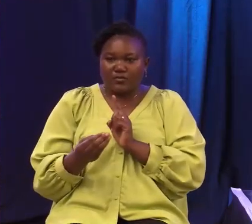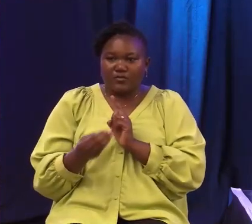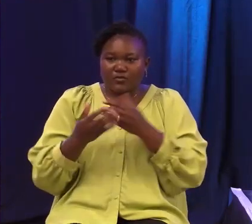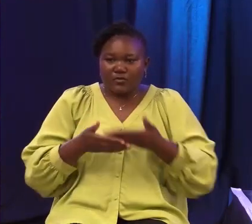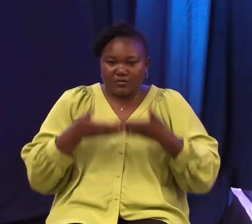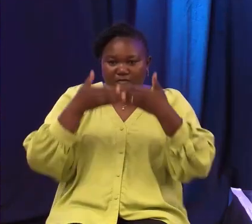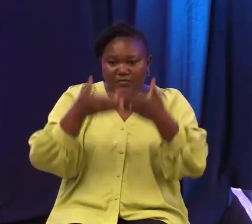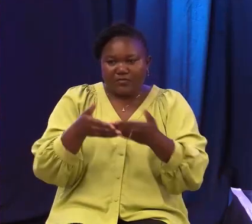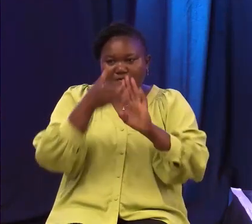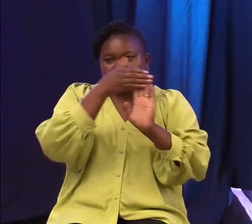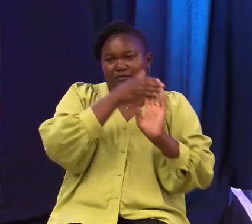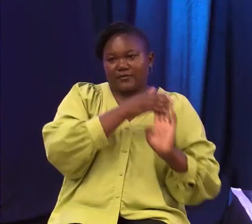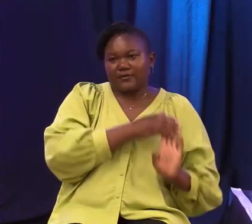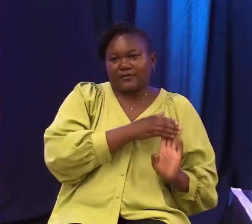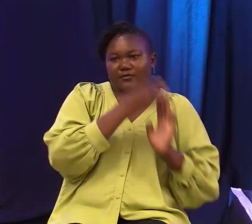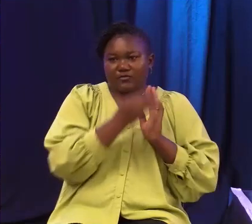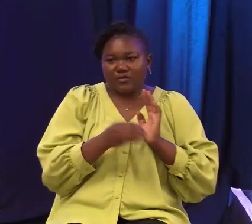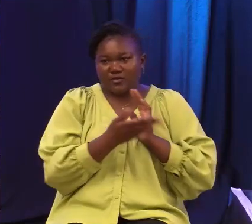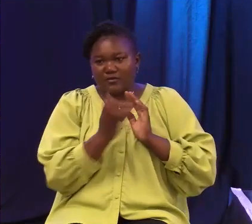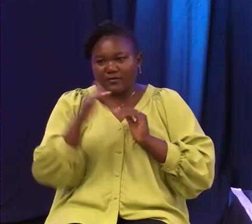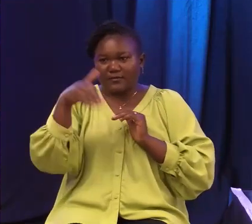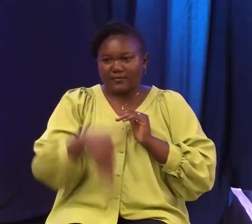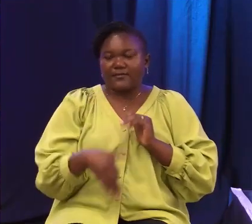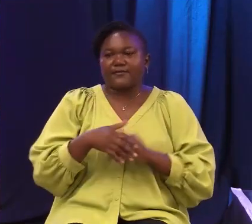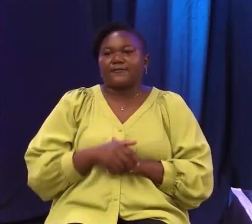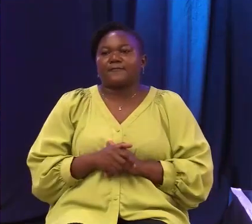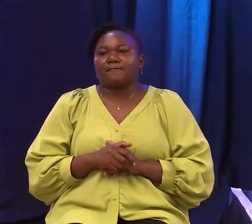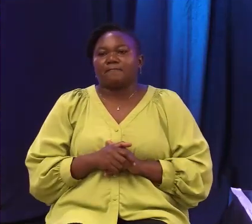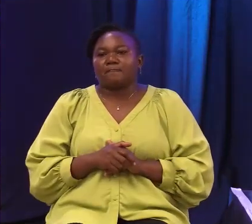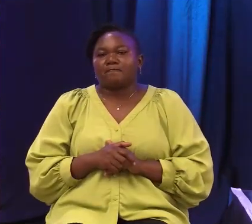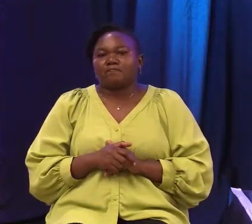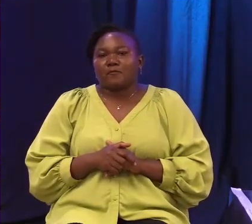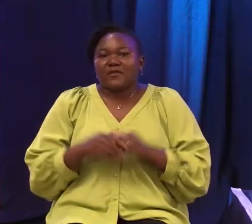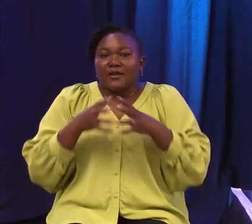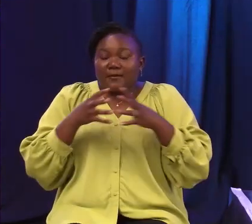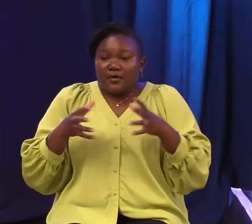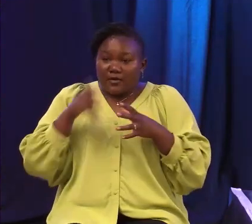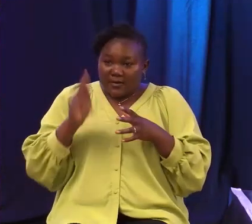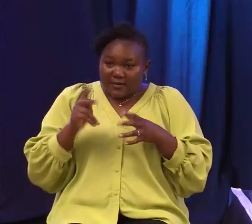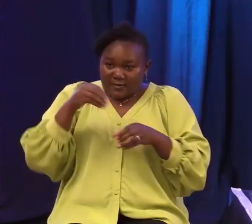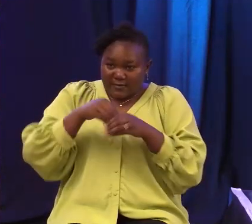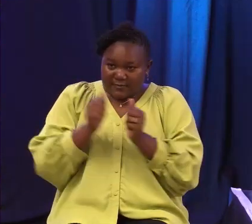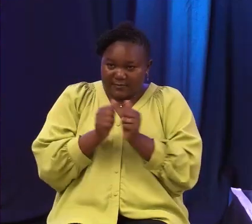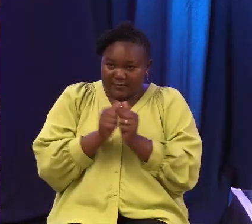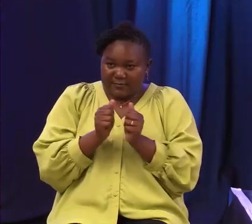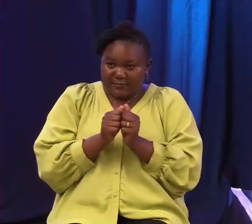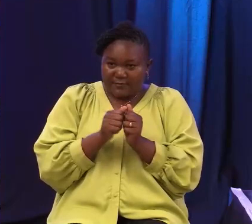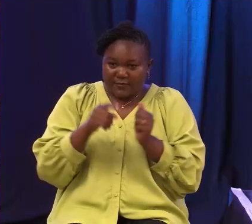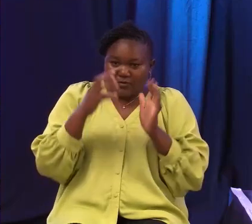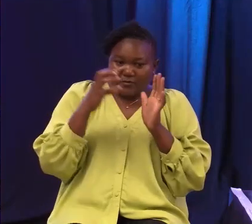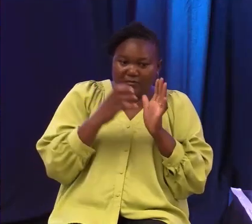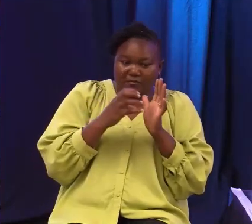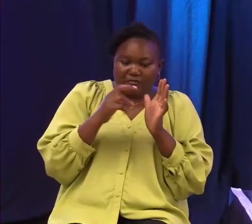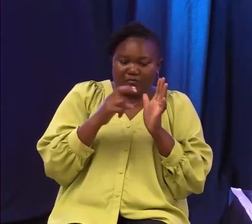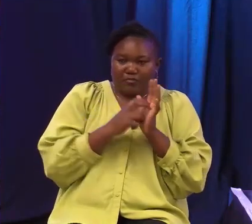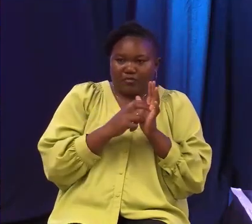and the protection of all children in Namibia. Further outlined in the Child Care and Protection Act are the mandate